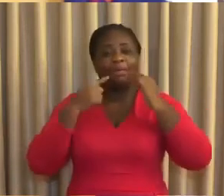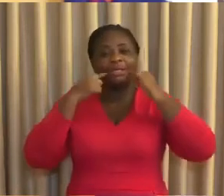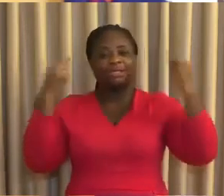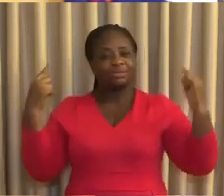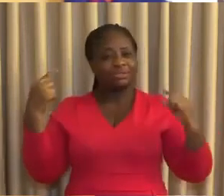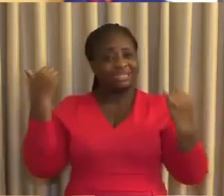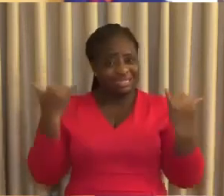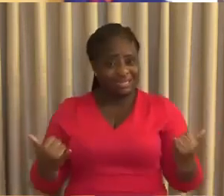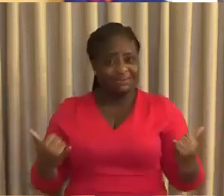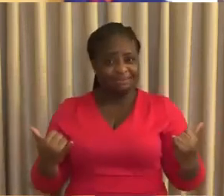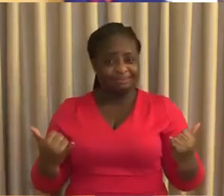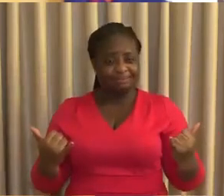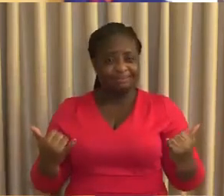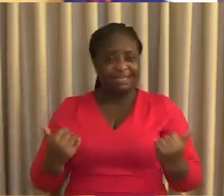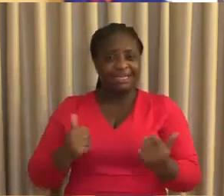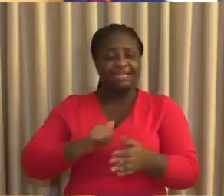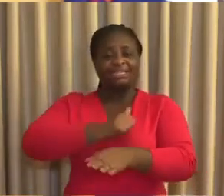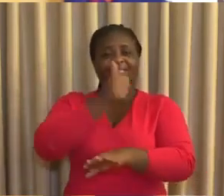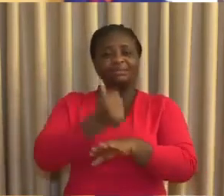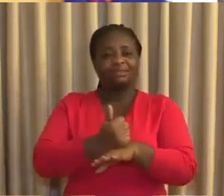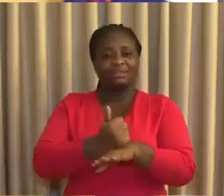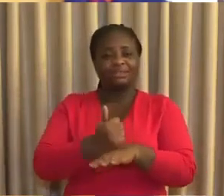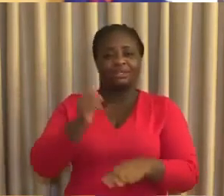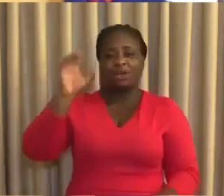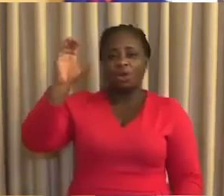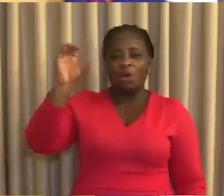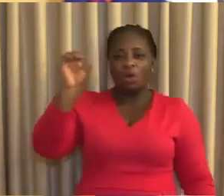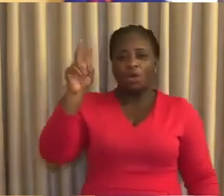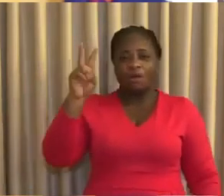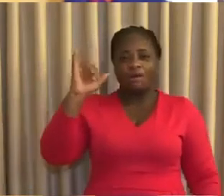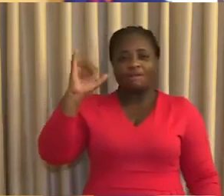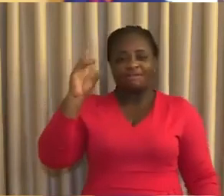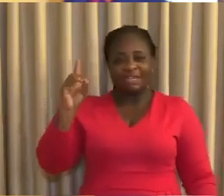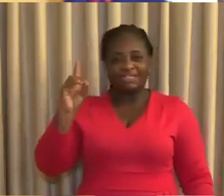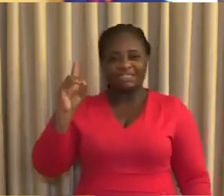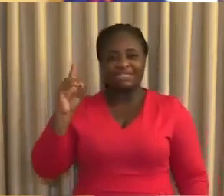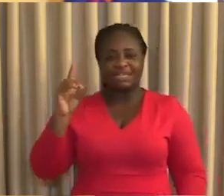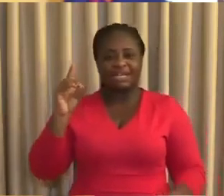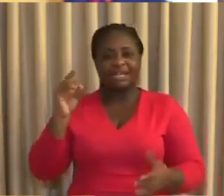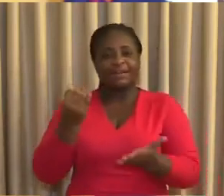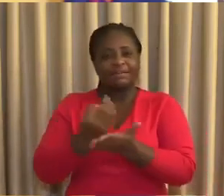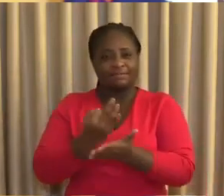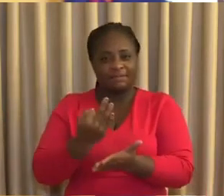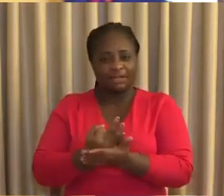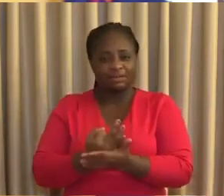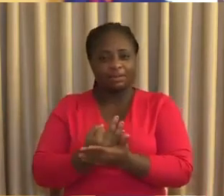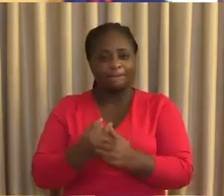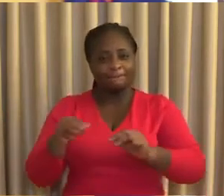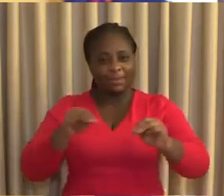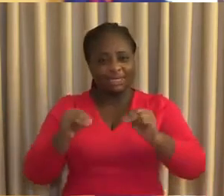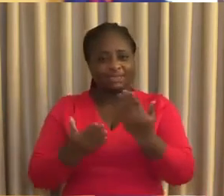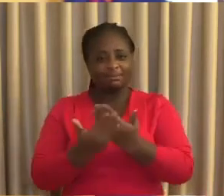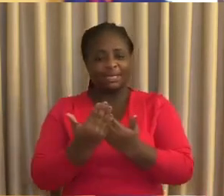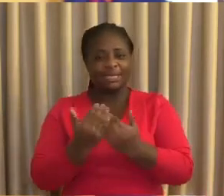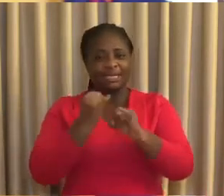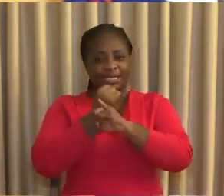of a COVID-19 fund, to be managed by an independent board of trustees and chaired by former Chief